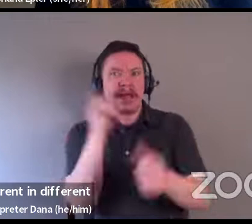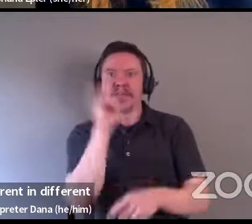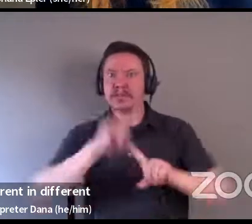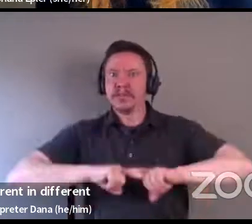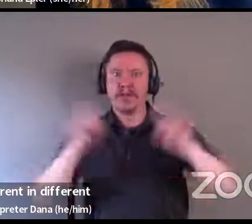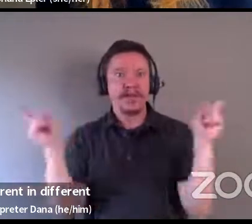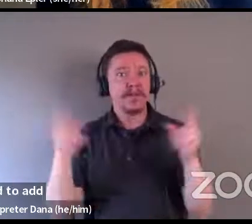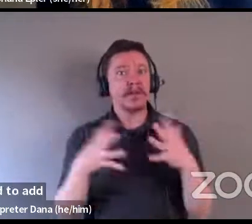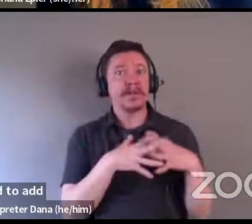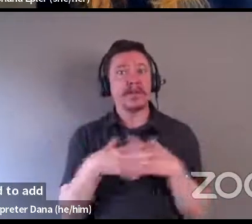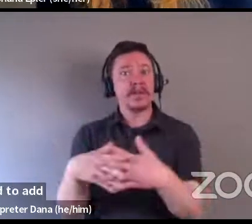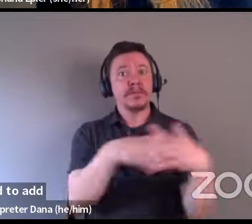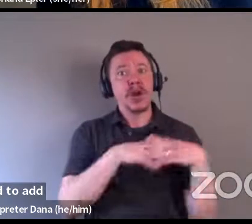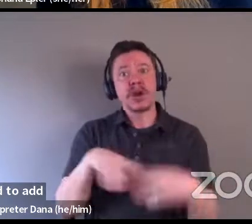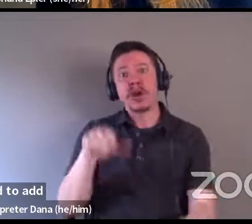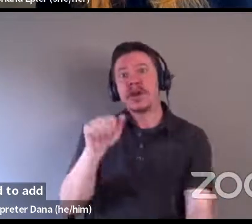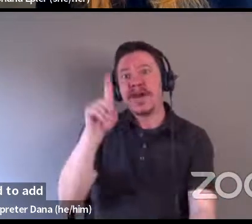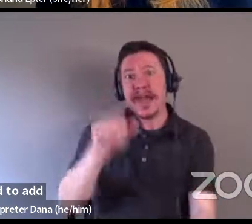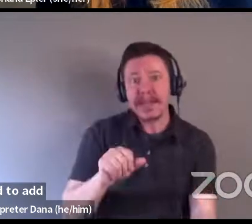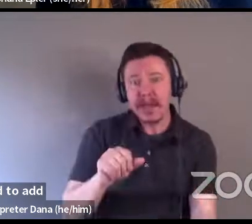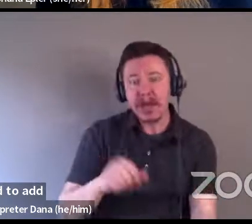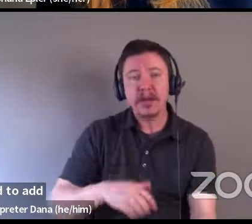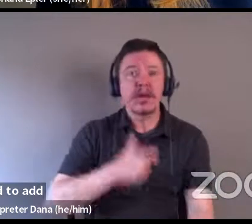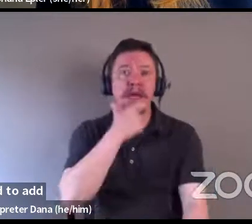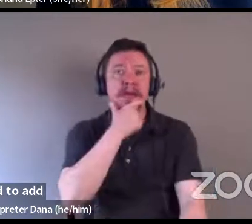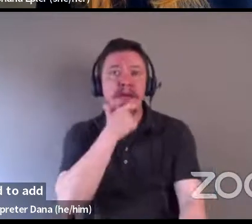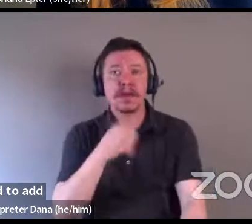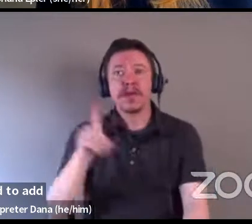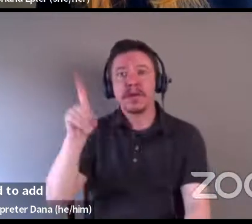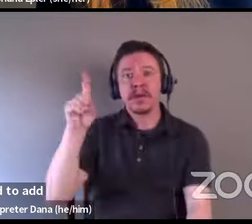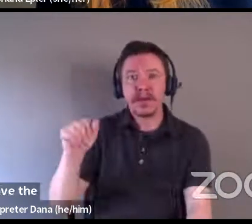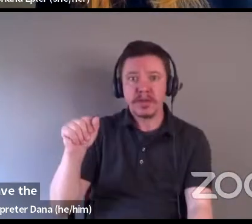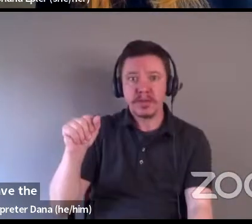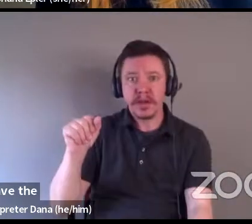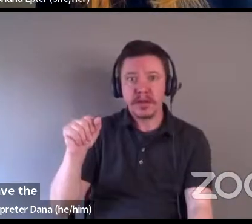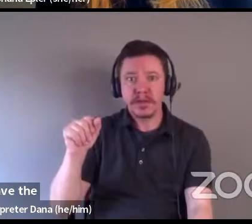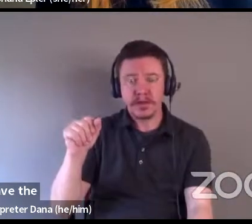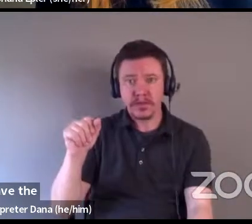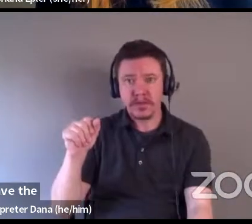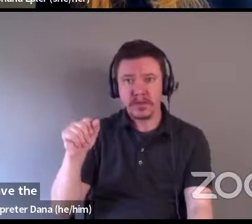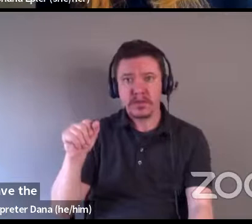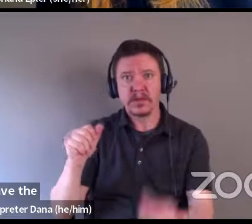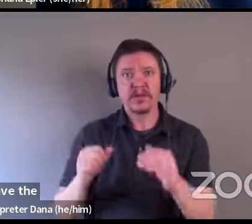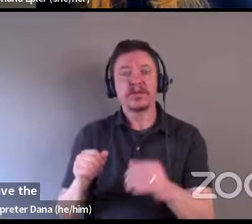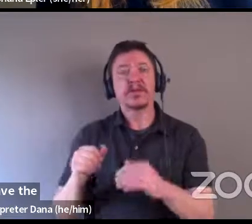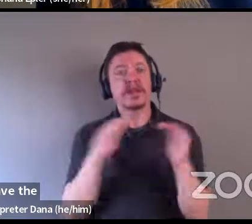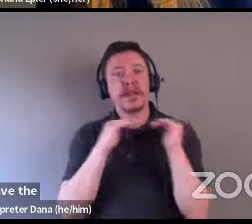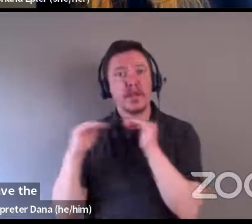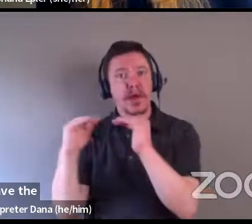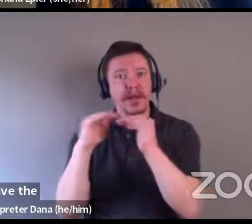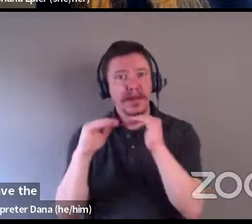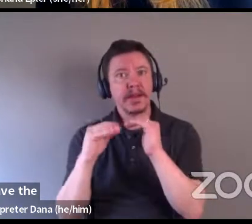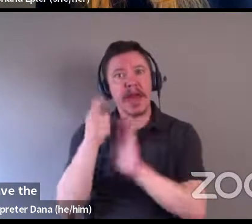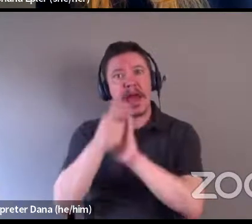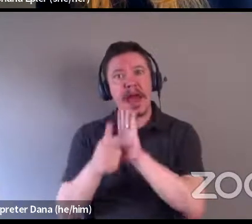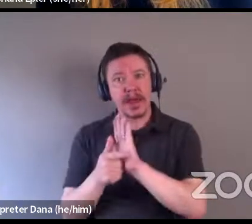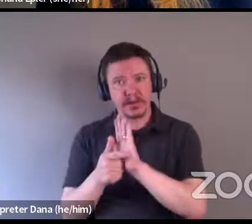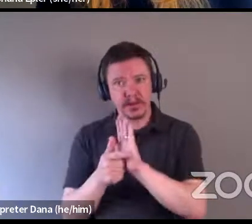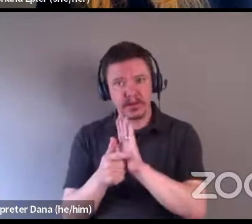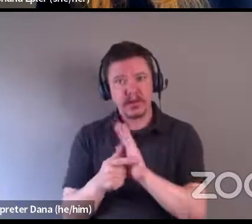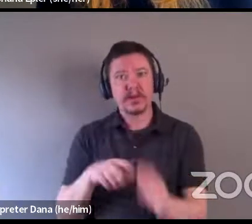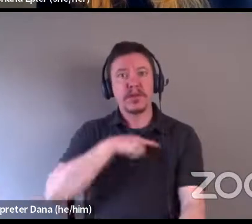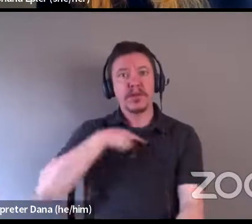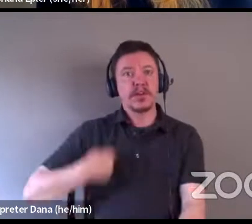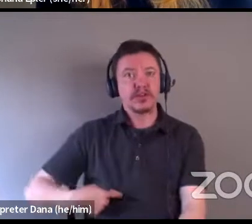have the ADA, in the UK, you have disability, you have the Equality Act, and in China